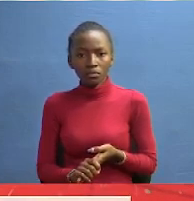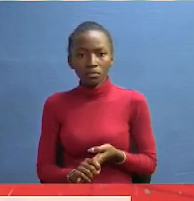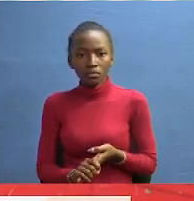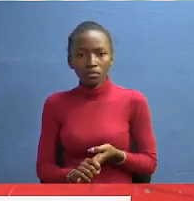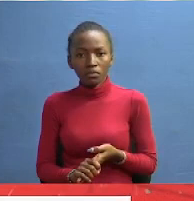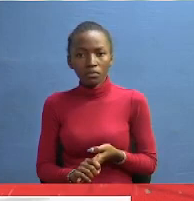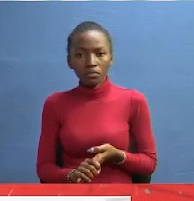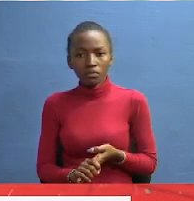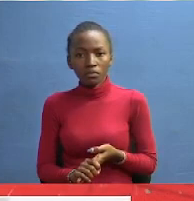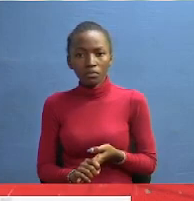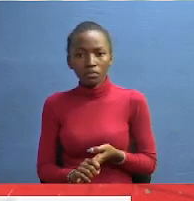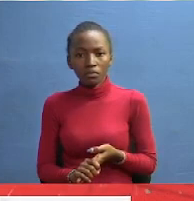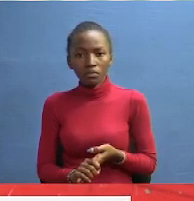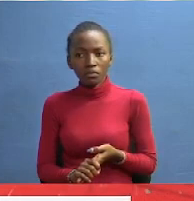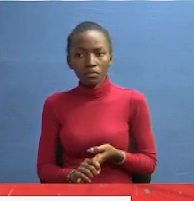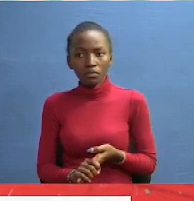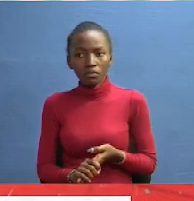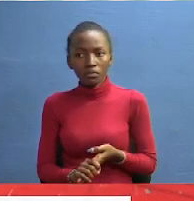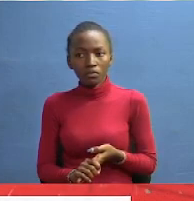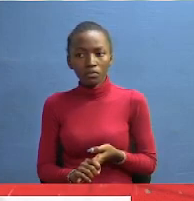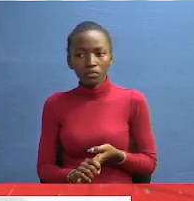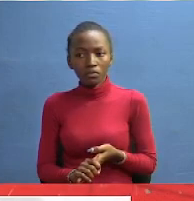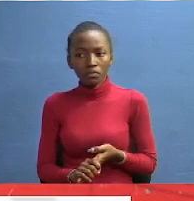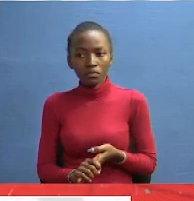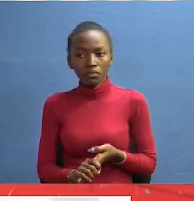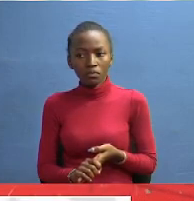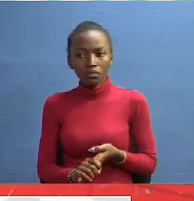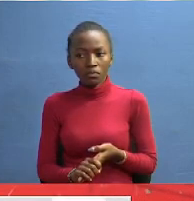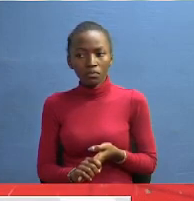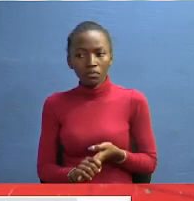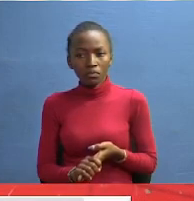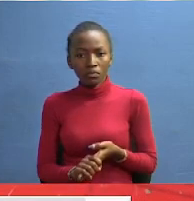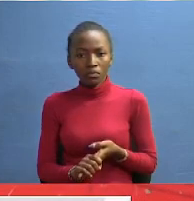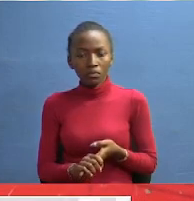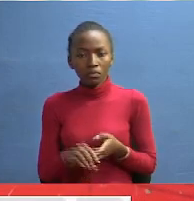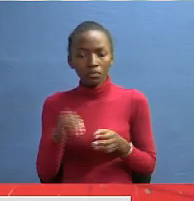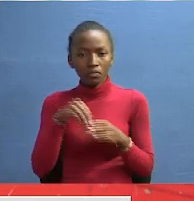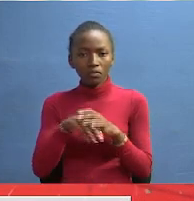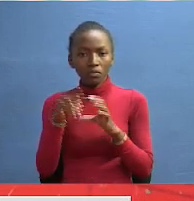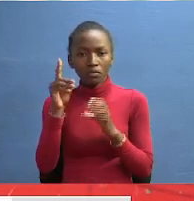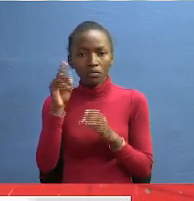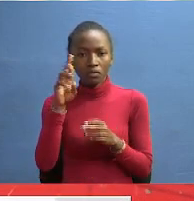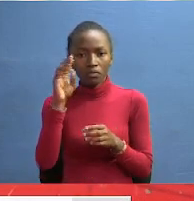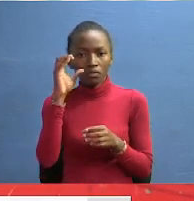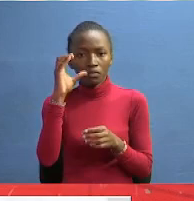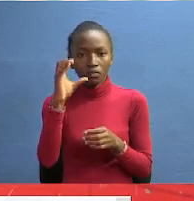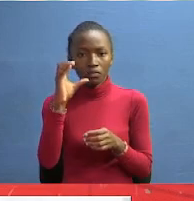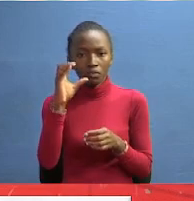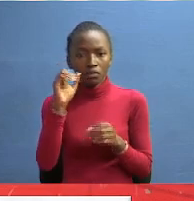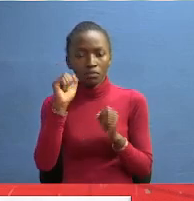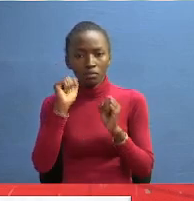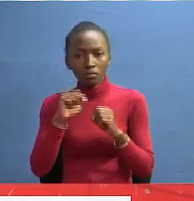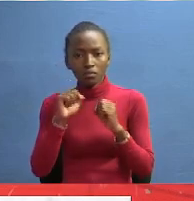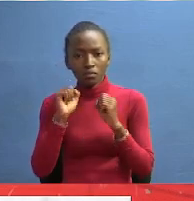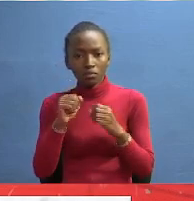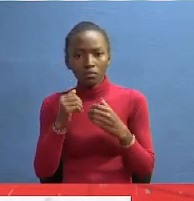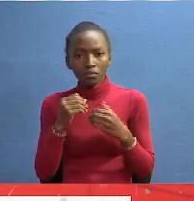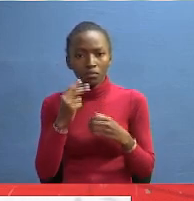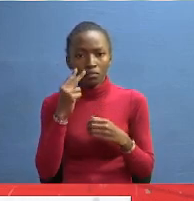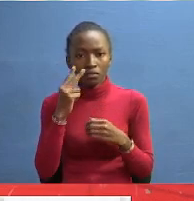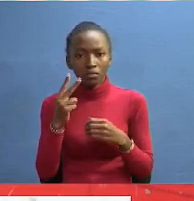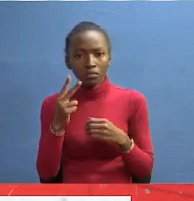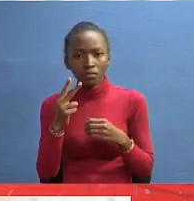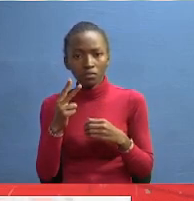been a major contribution to the problem that is in DRC, and we would be looking at the historical